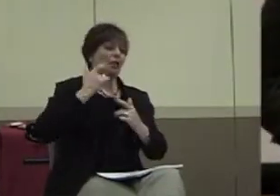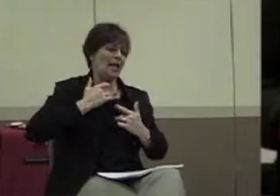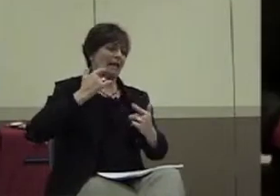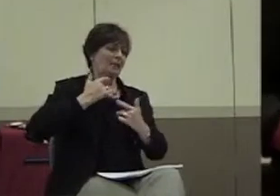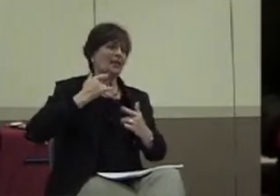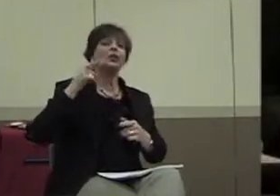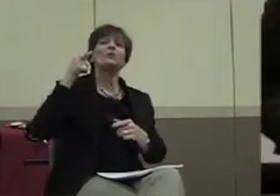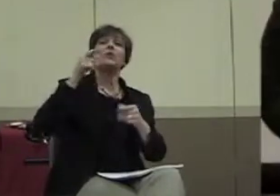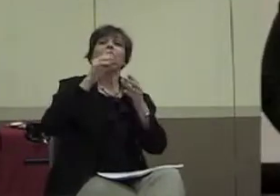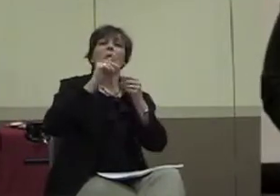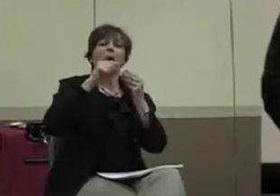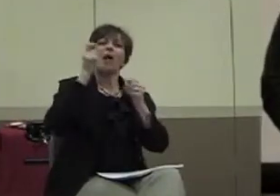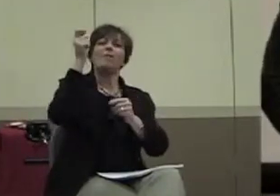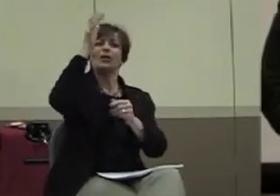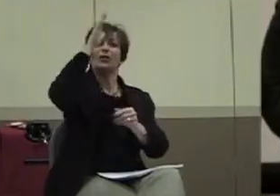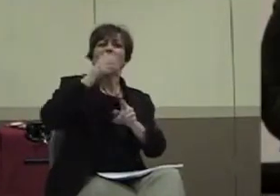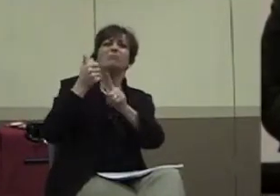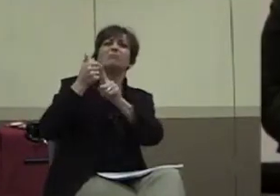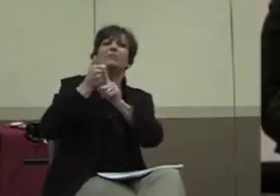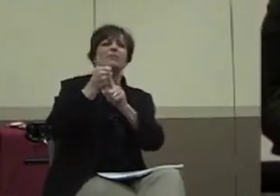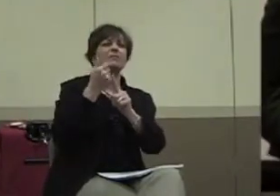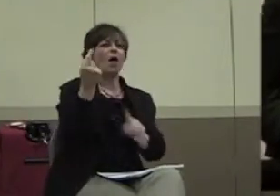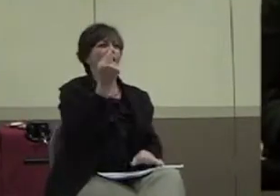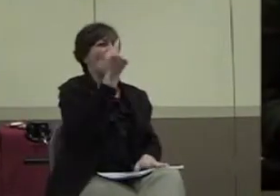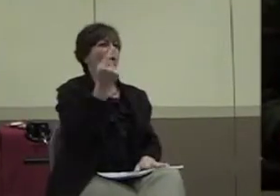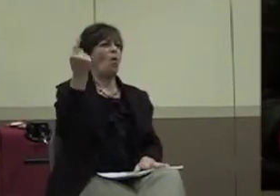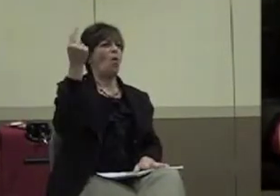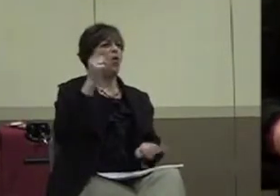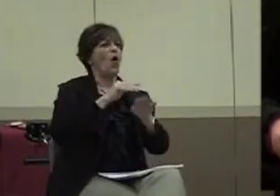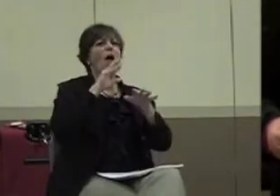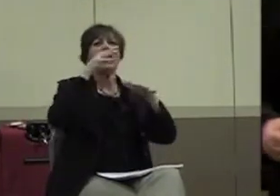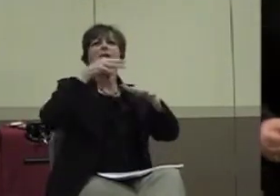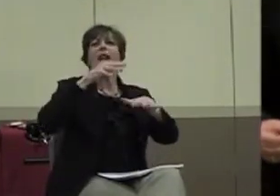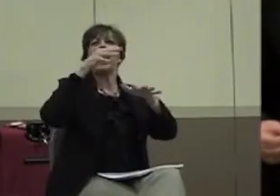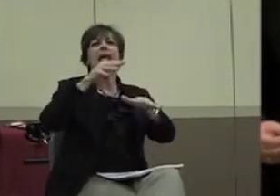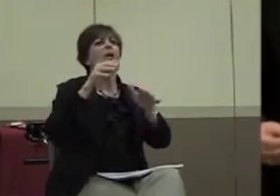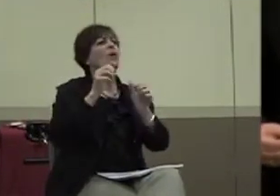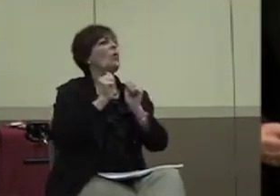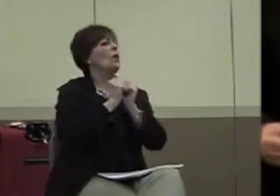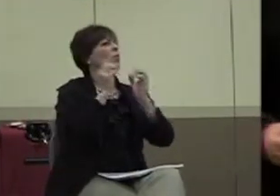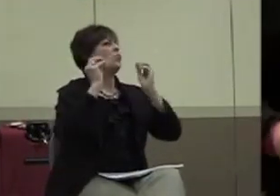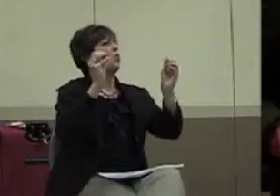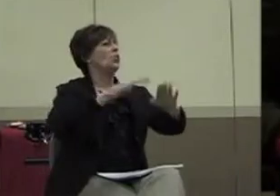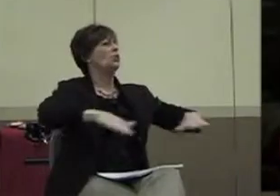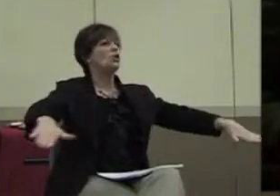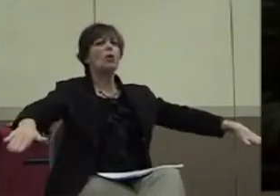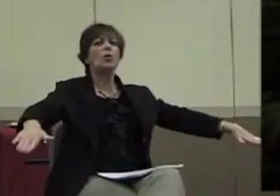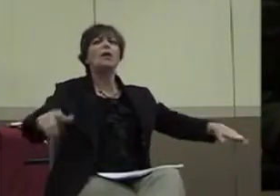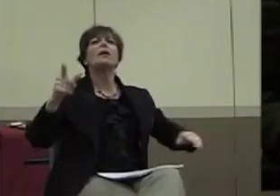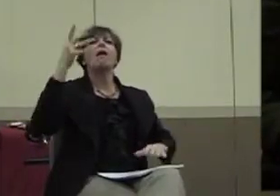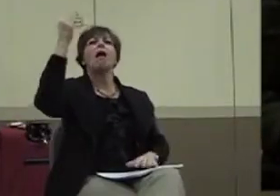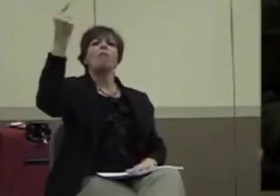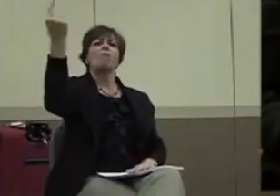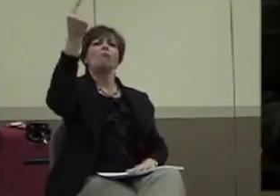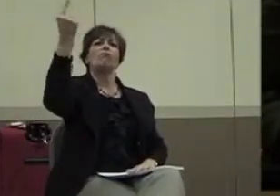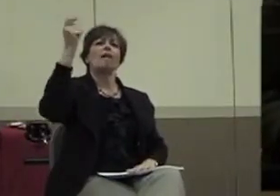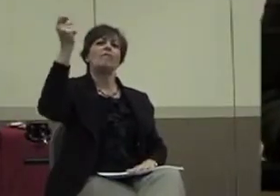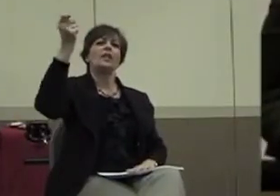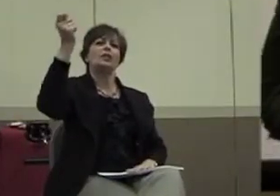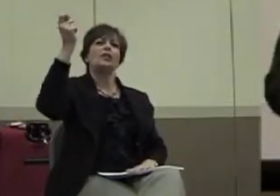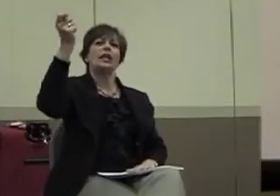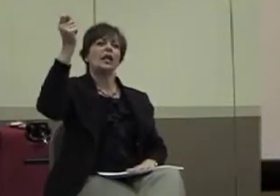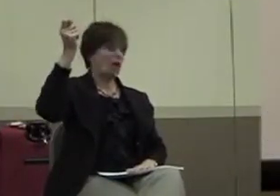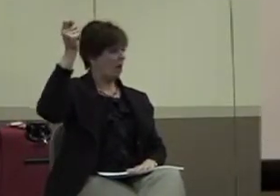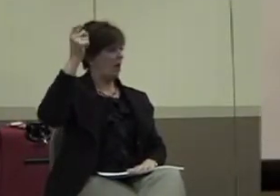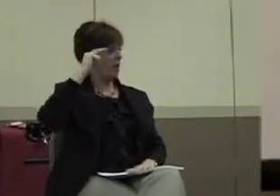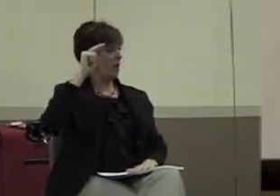is the story of a fisherman who was alone on the lake without his children. He was out there fishing, and all of a sudden